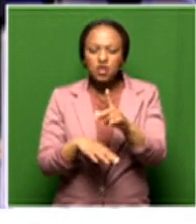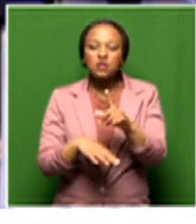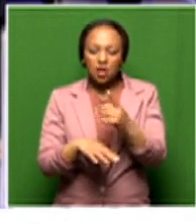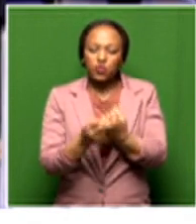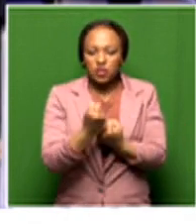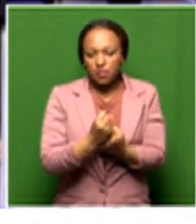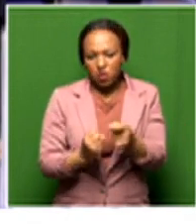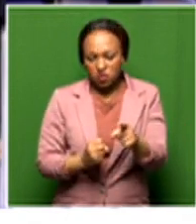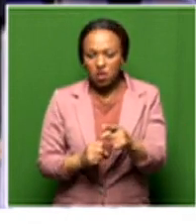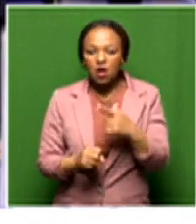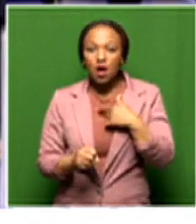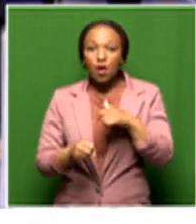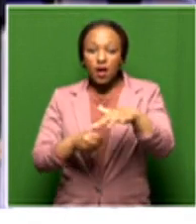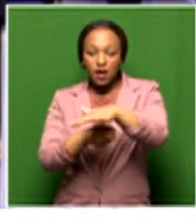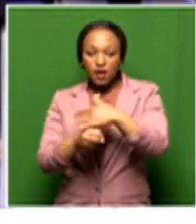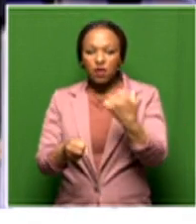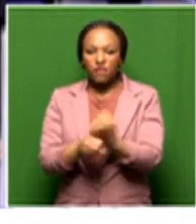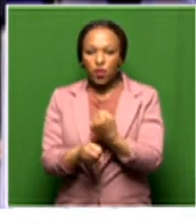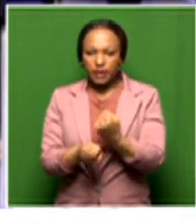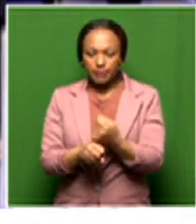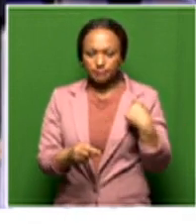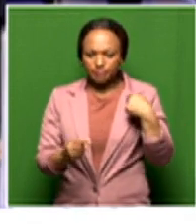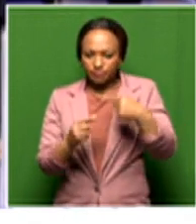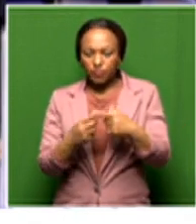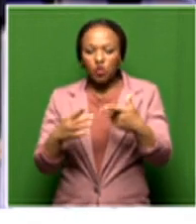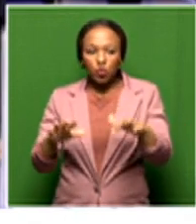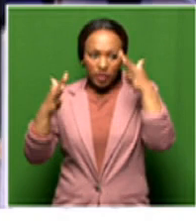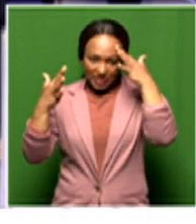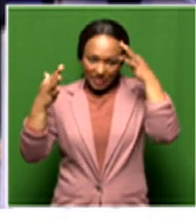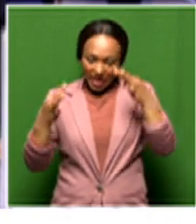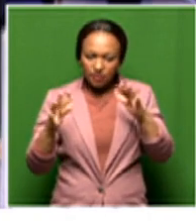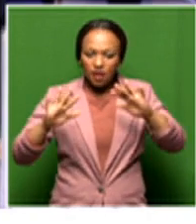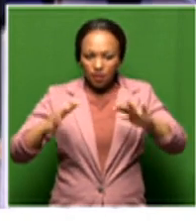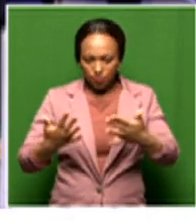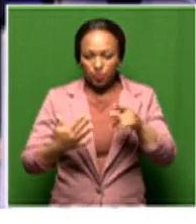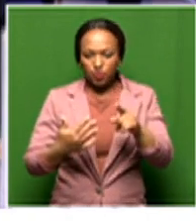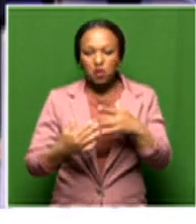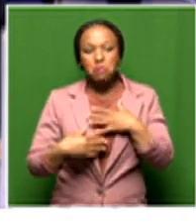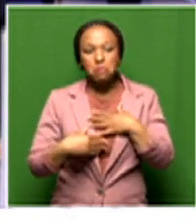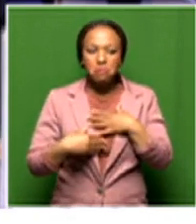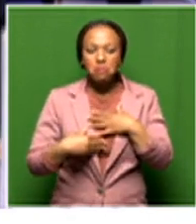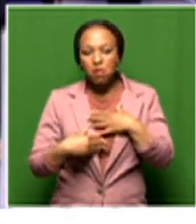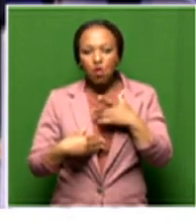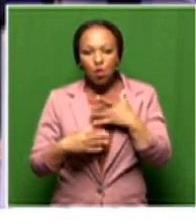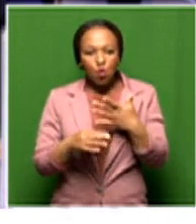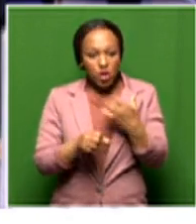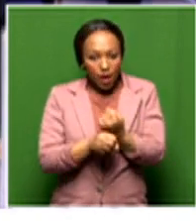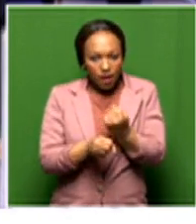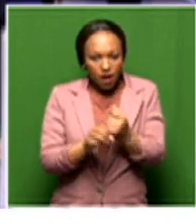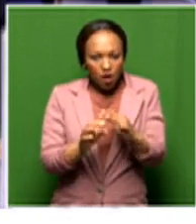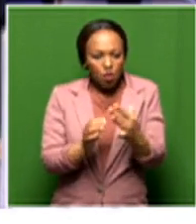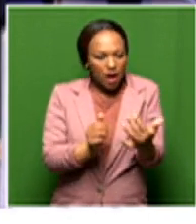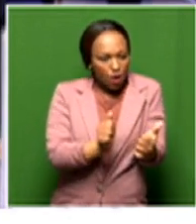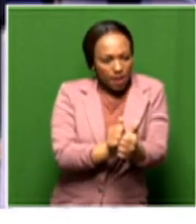areas of work and how we have, I suppose, made decisions has really been a function of collaboration,